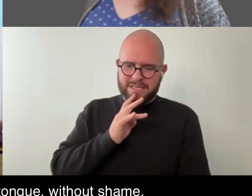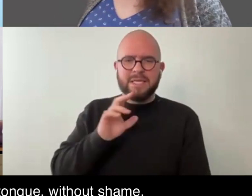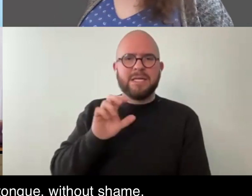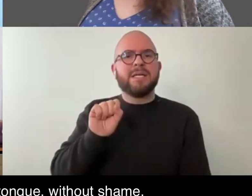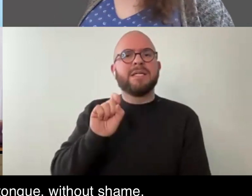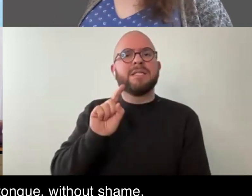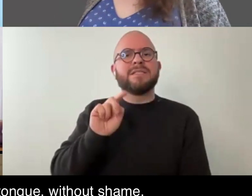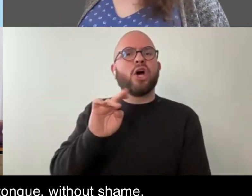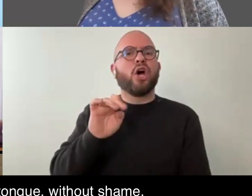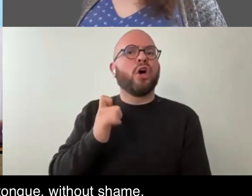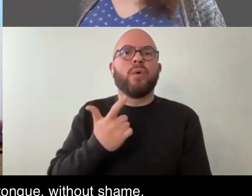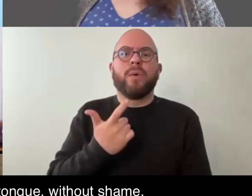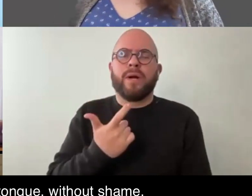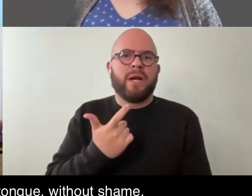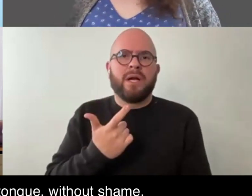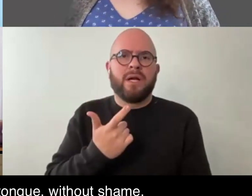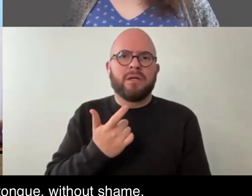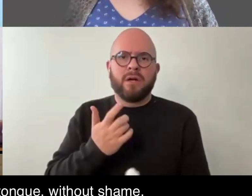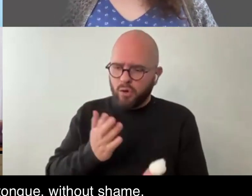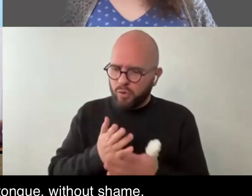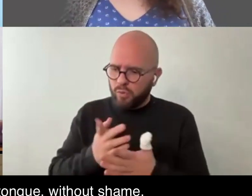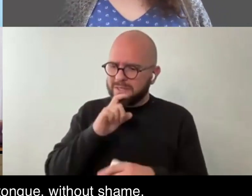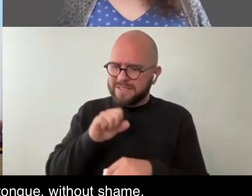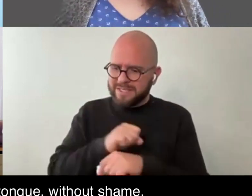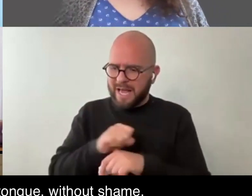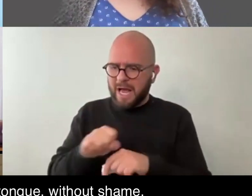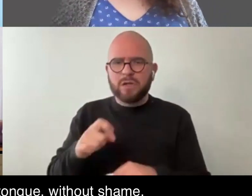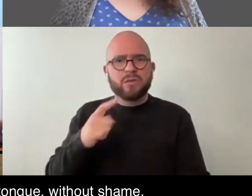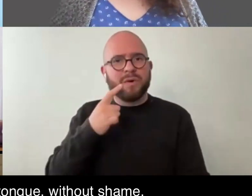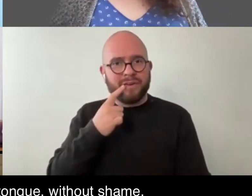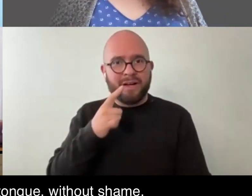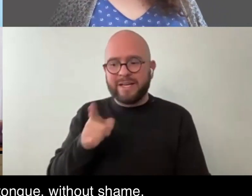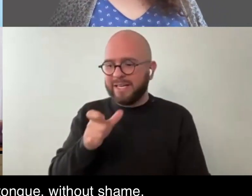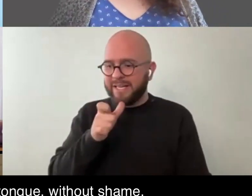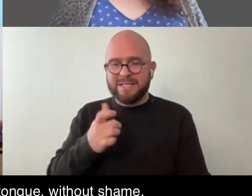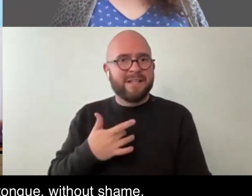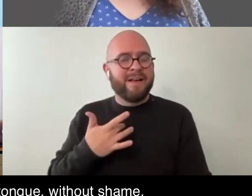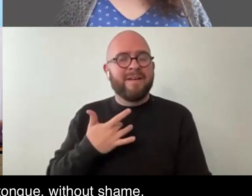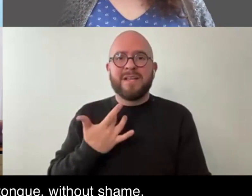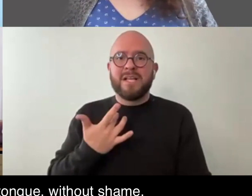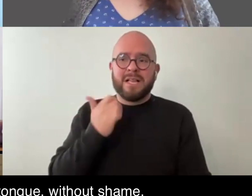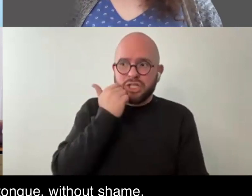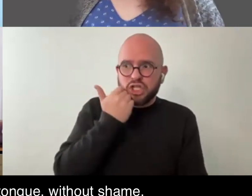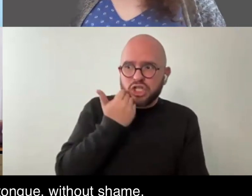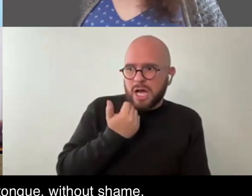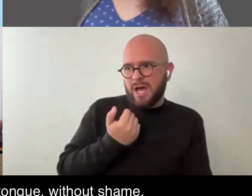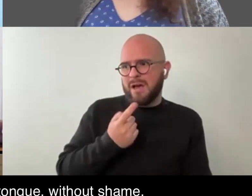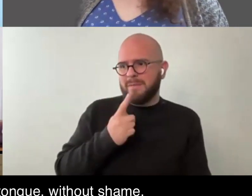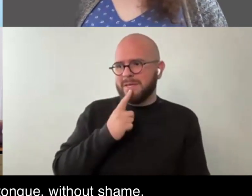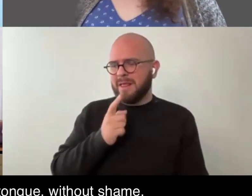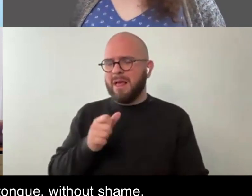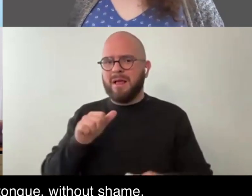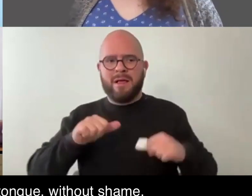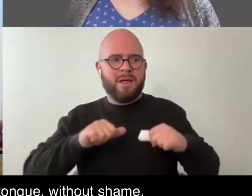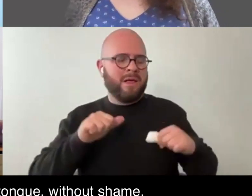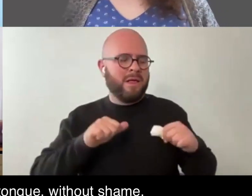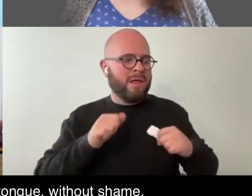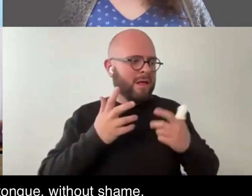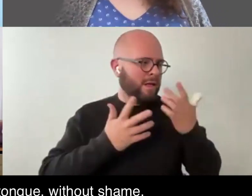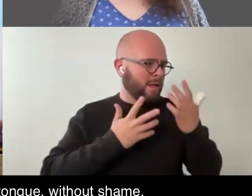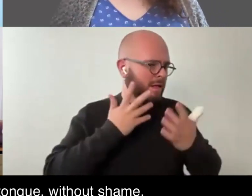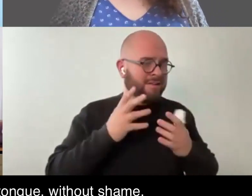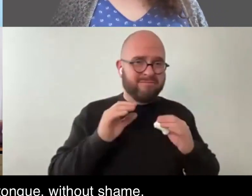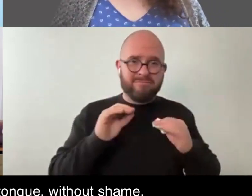own truest tongue, without shame, without hesitation. And the